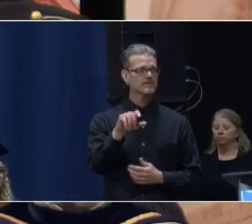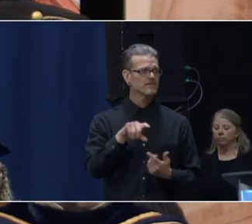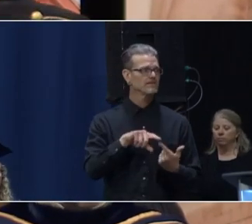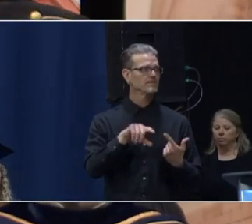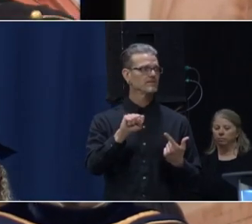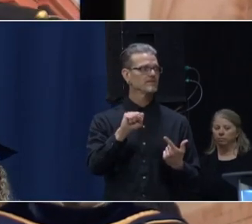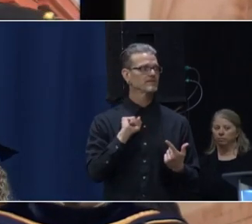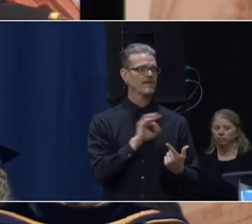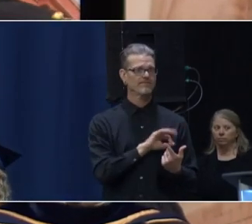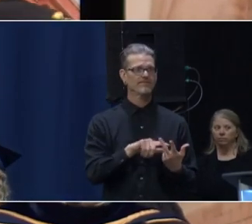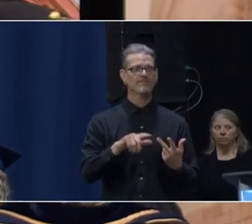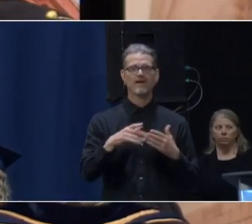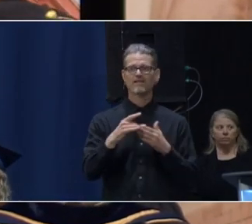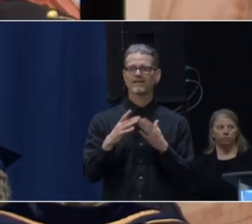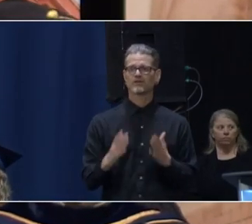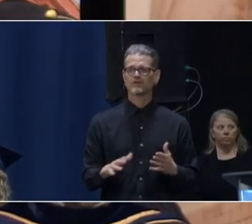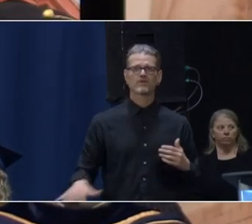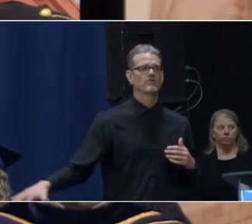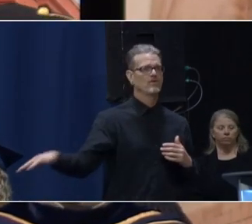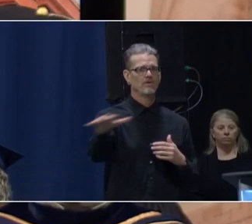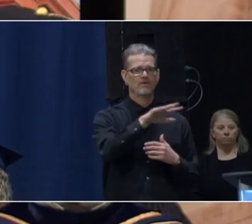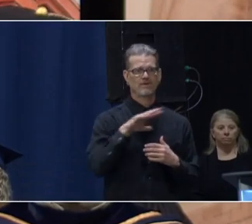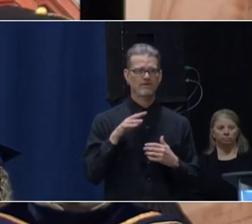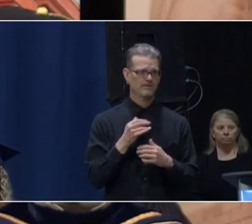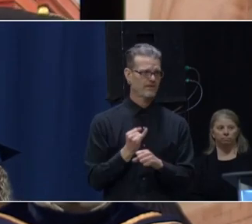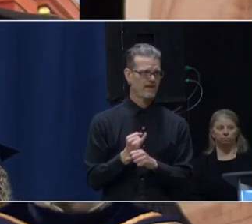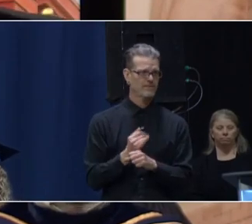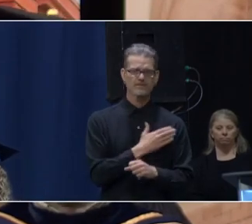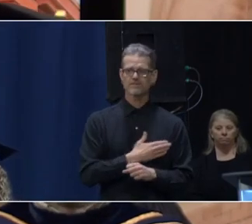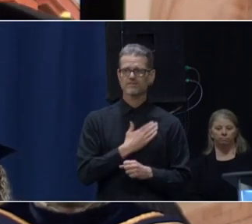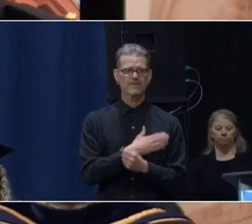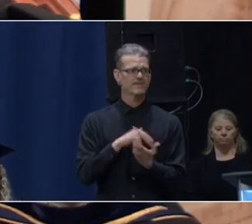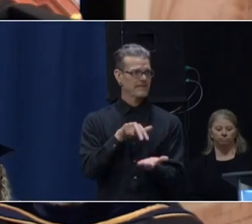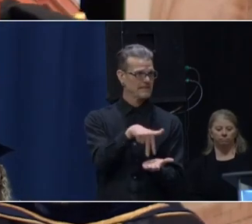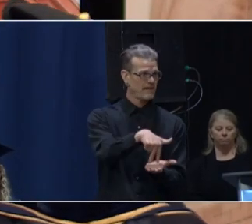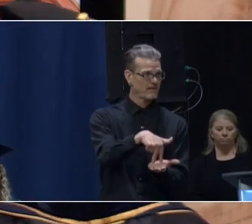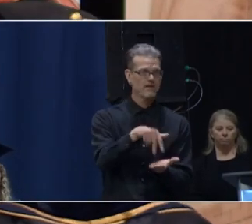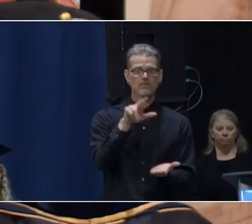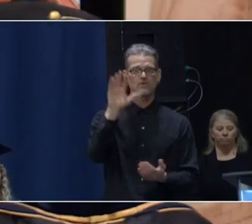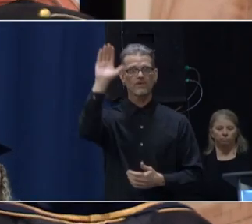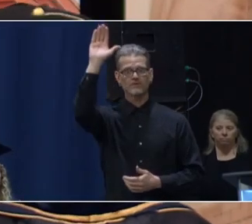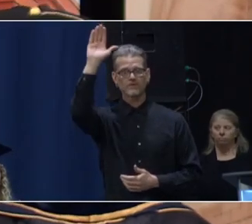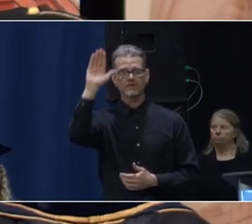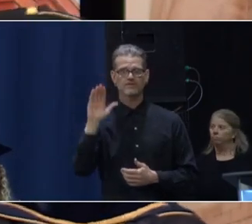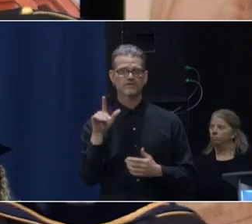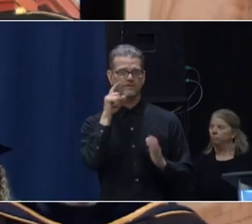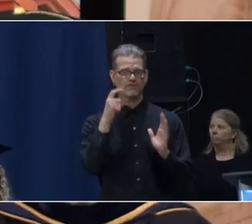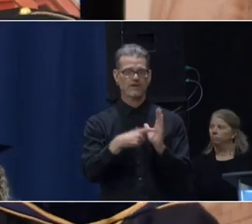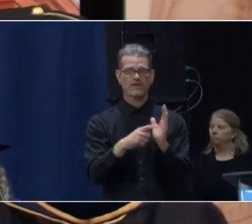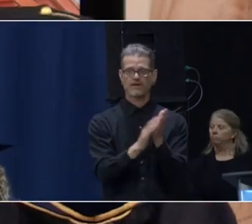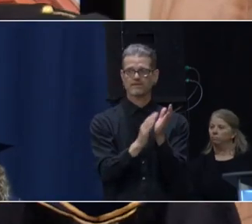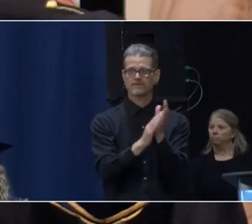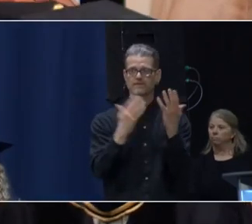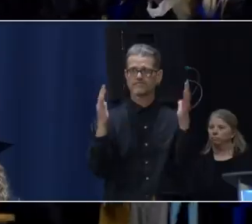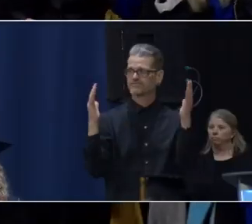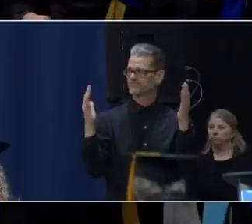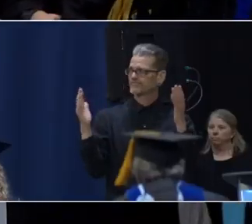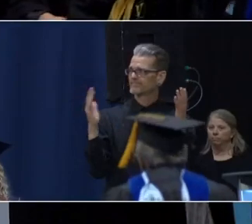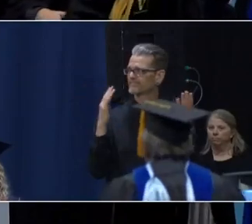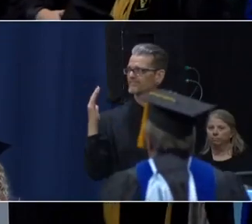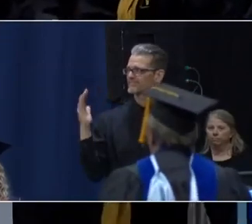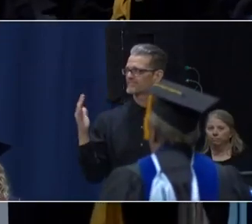staff, and leaders across campus please stand or raise your hands and be recognized.